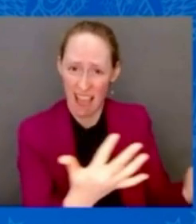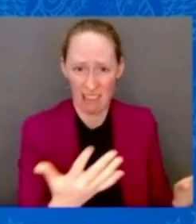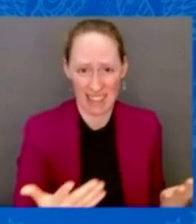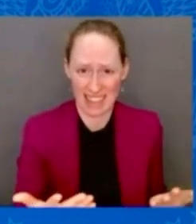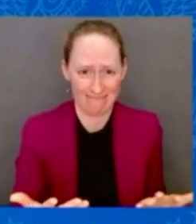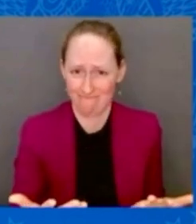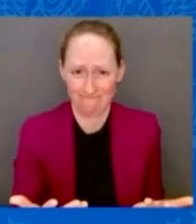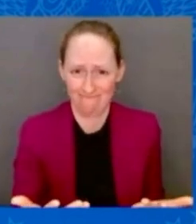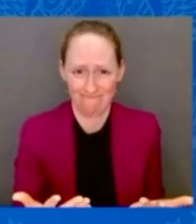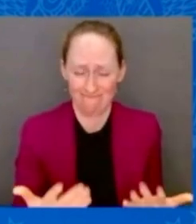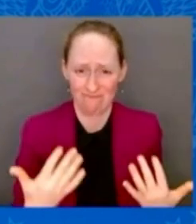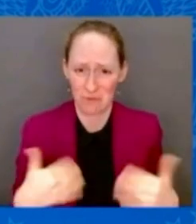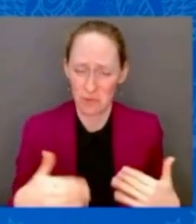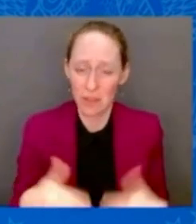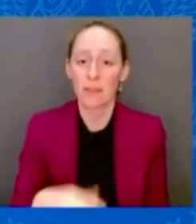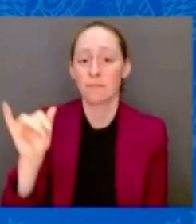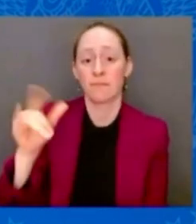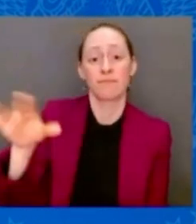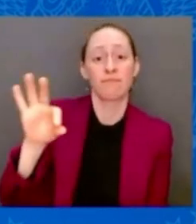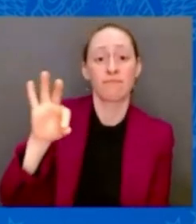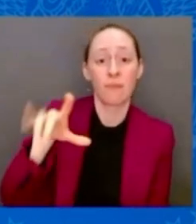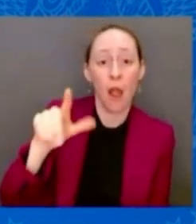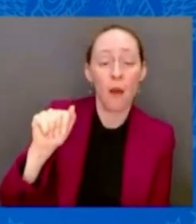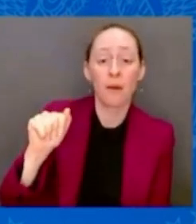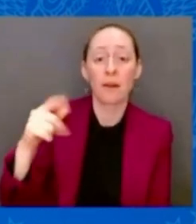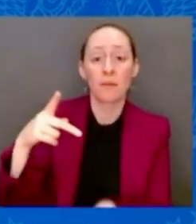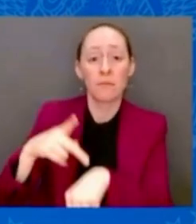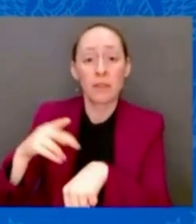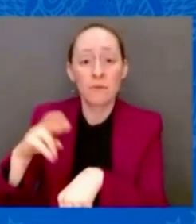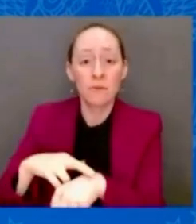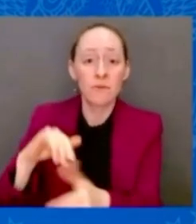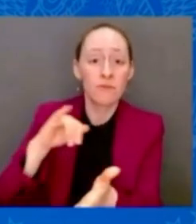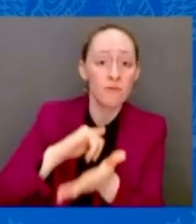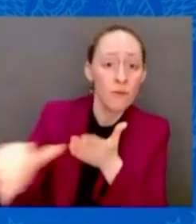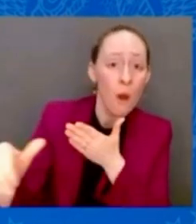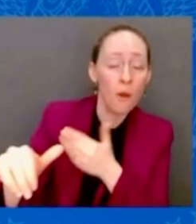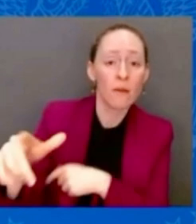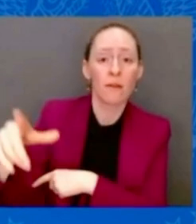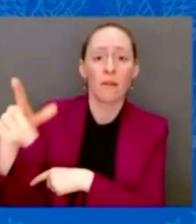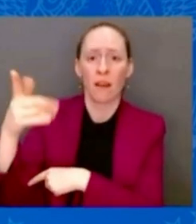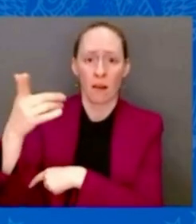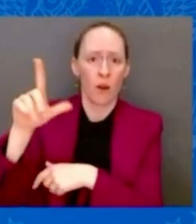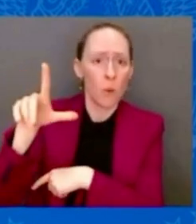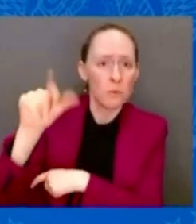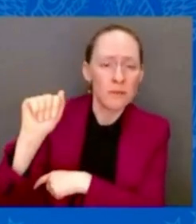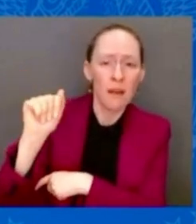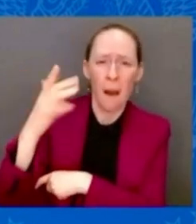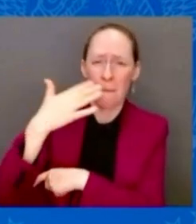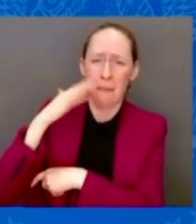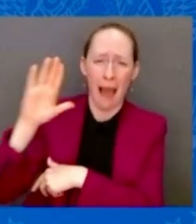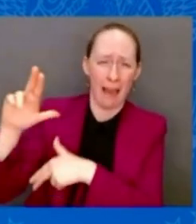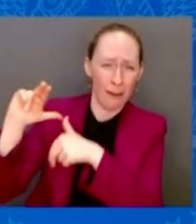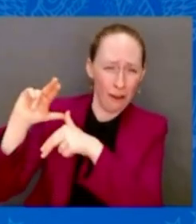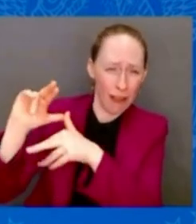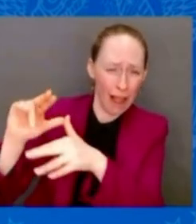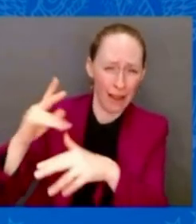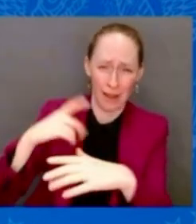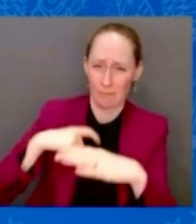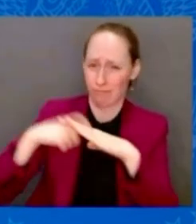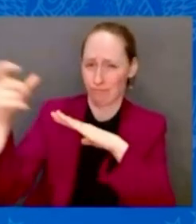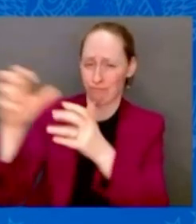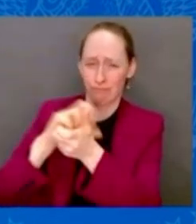York, Louisiana, all of which I've been to since I've been president. Rescuing families from ruined homes, ferrying people and pets to